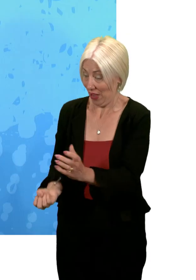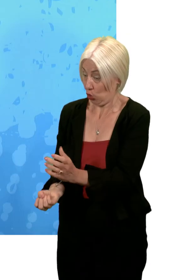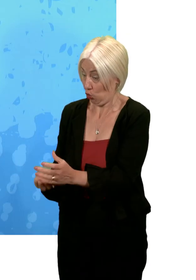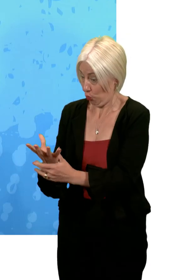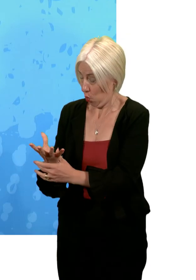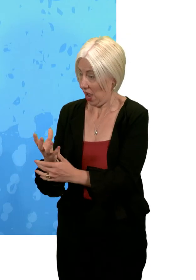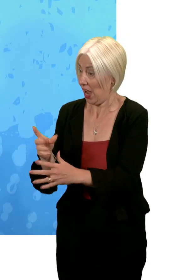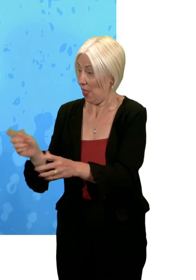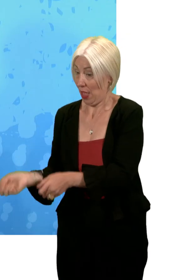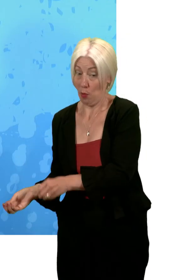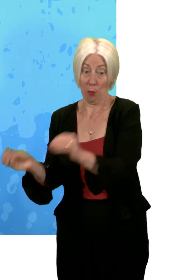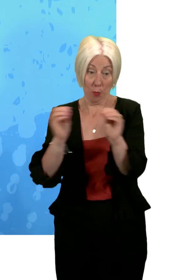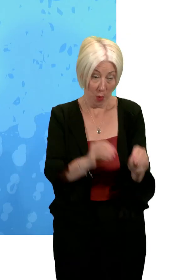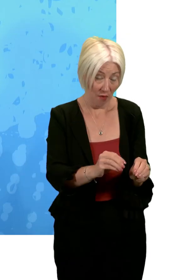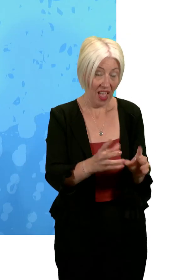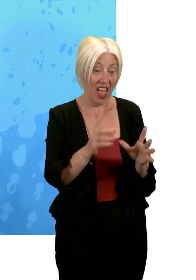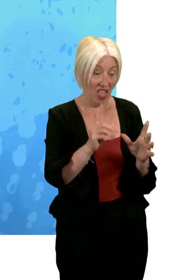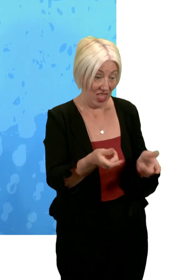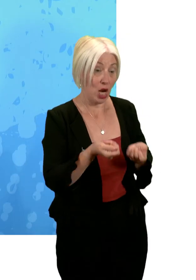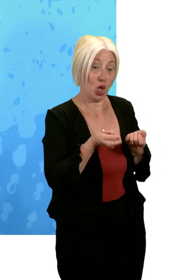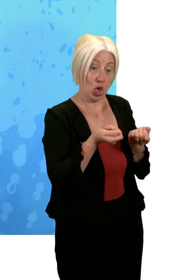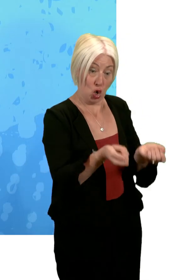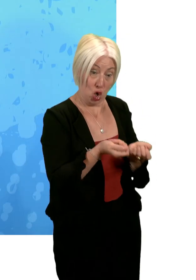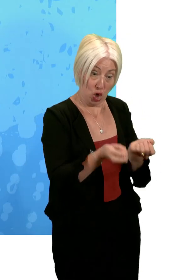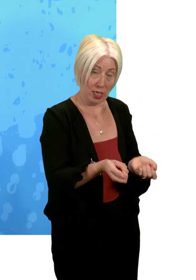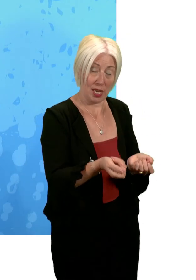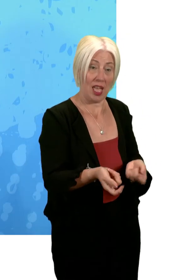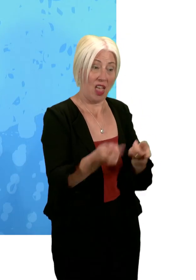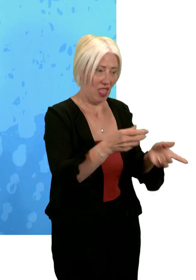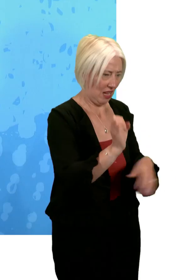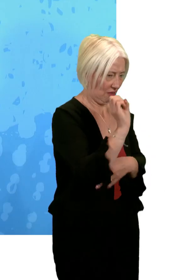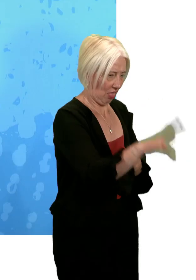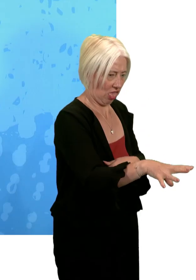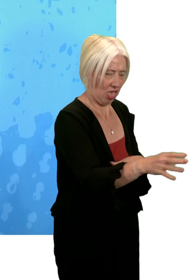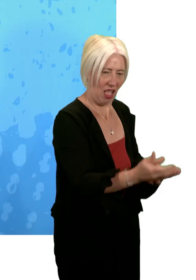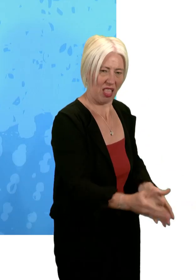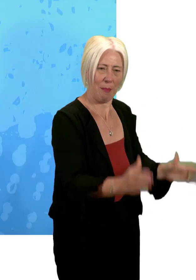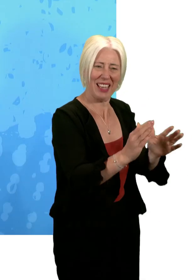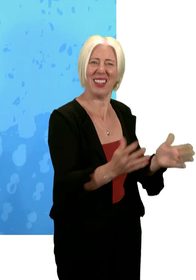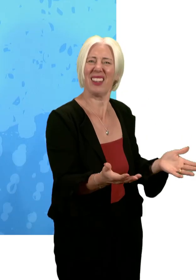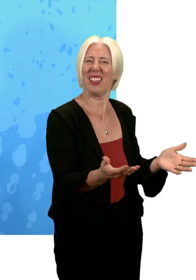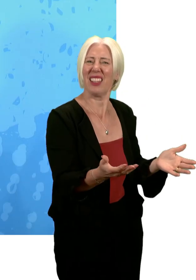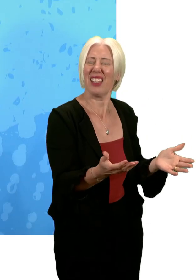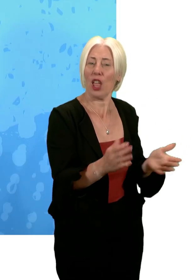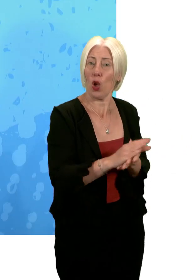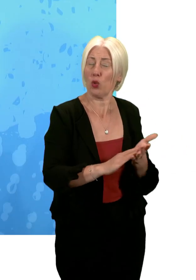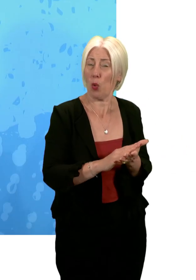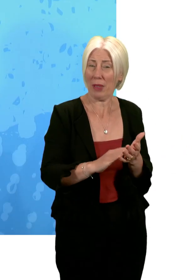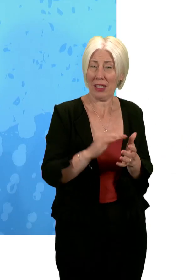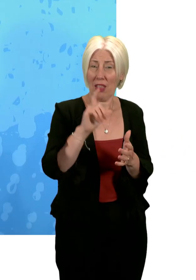sometimes other parts of the world. It's then cooked and then it goes in the bin, and that's happening a lot in